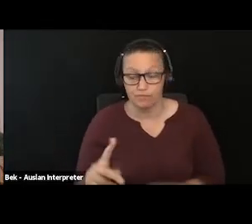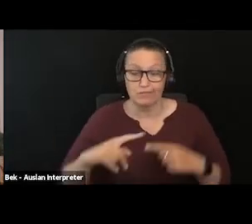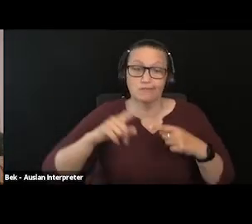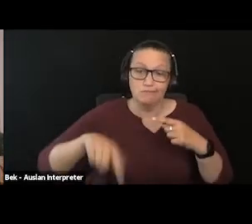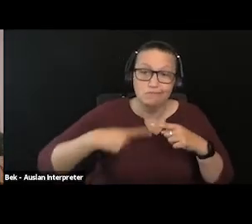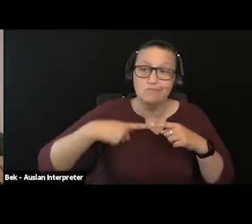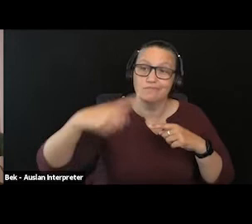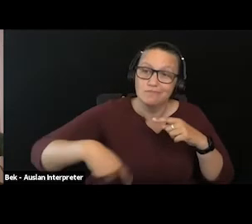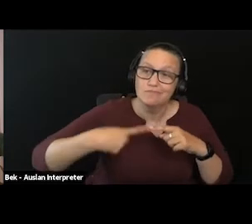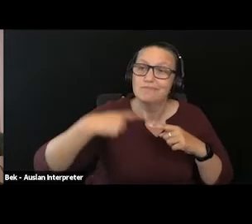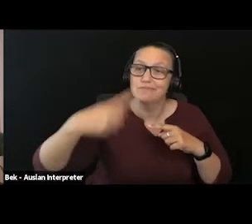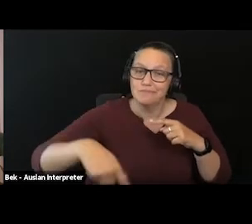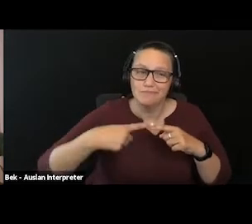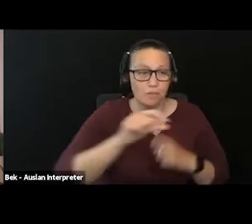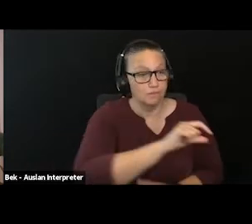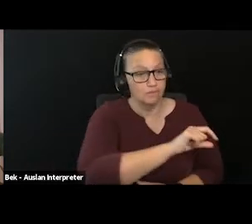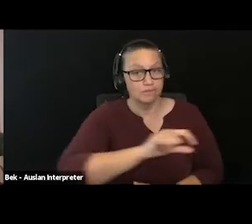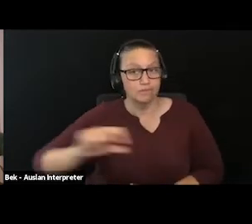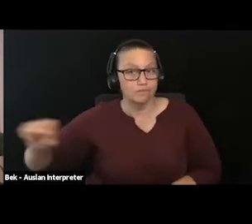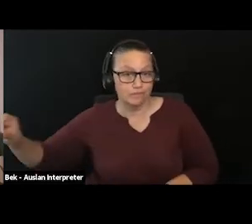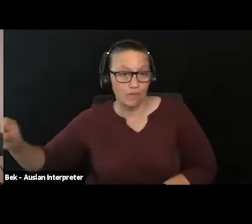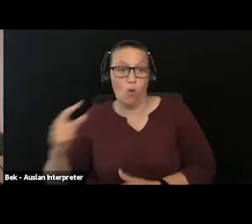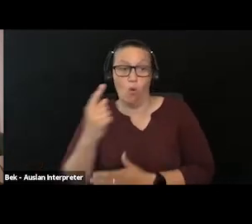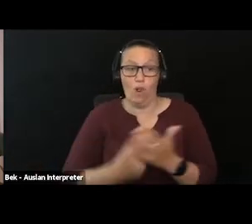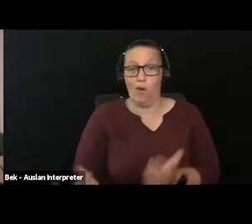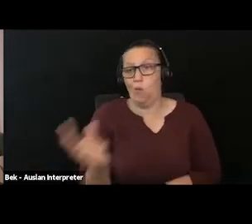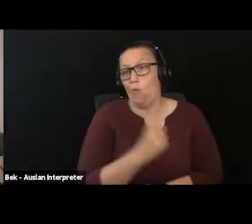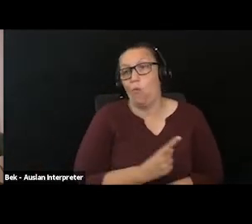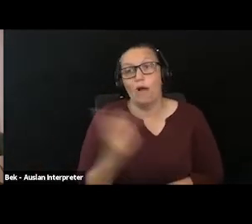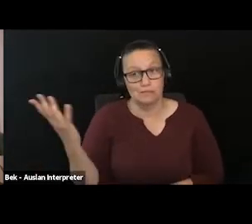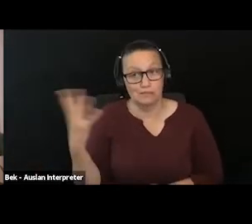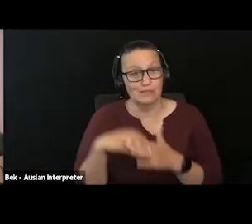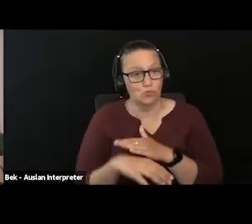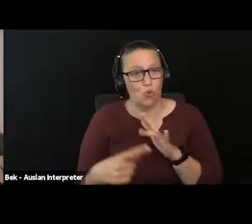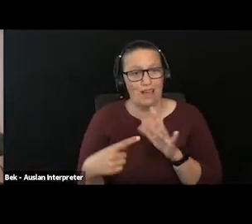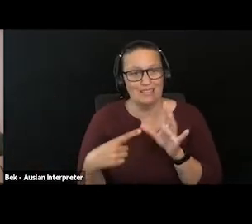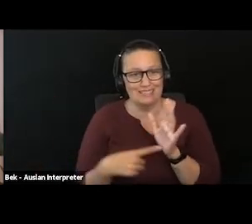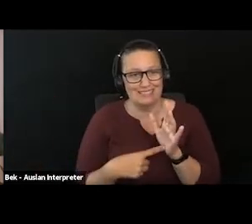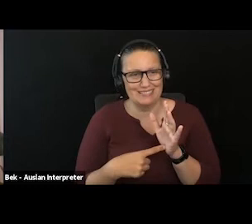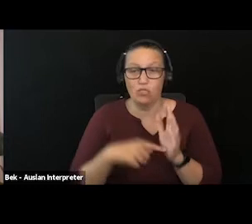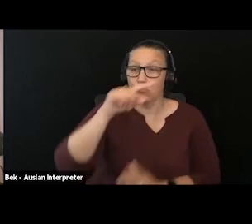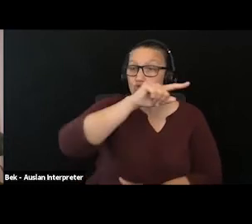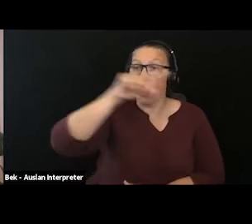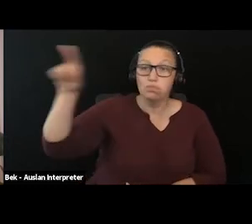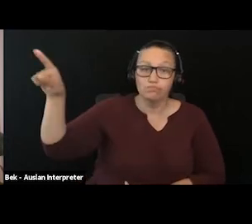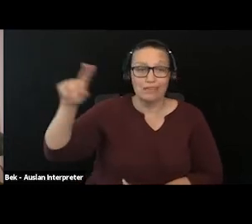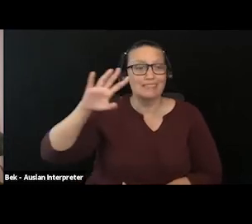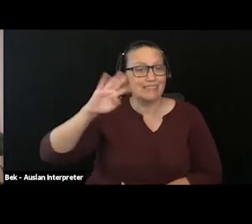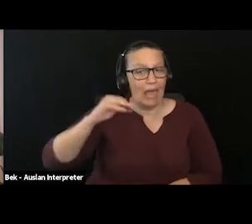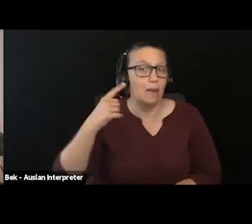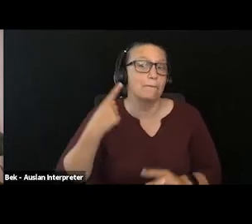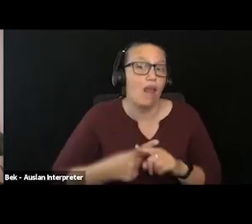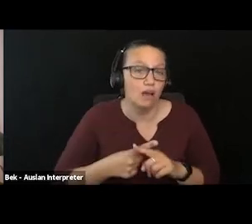of treatment. The bottom here is people who only enter once. The top is people who'd entered 10 or more